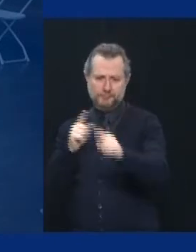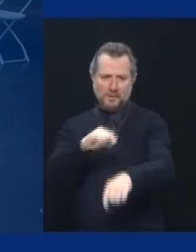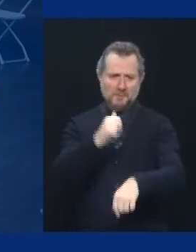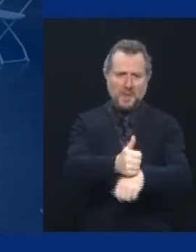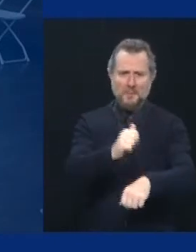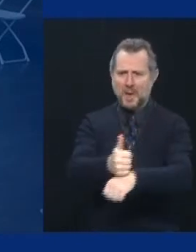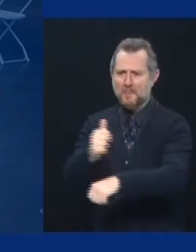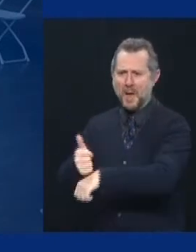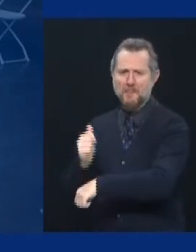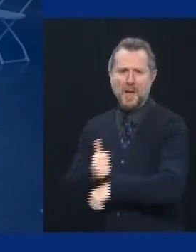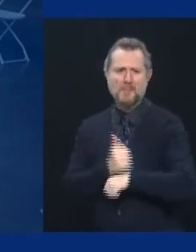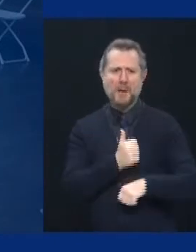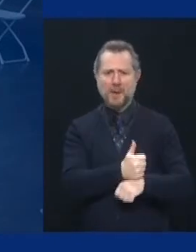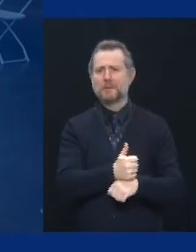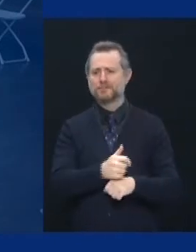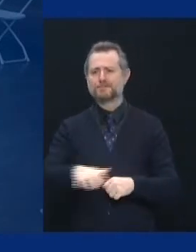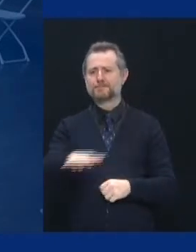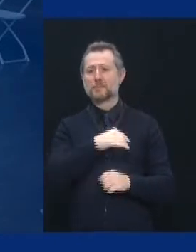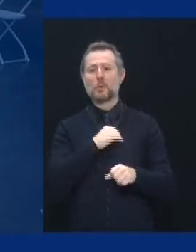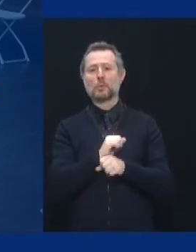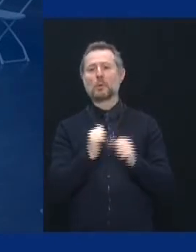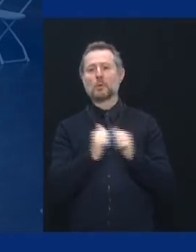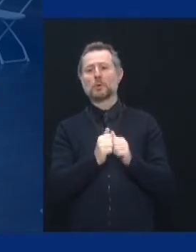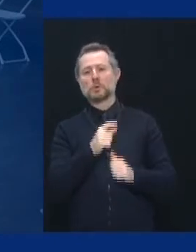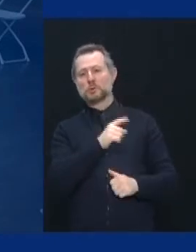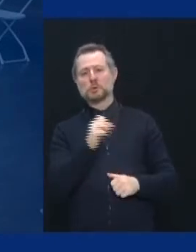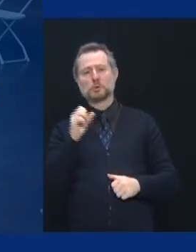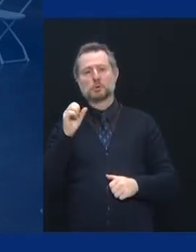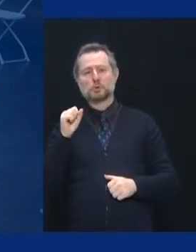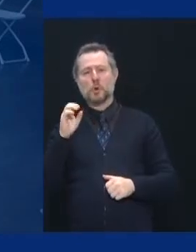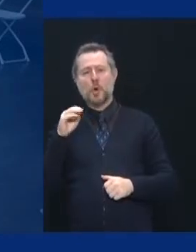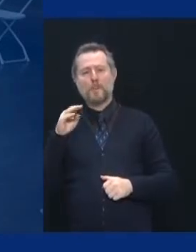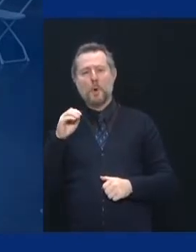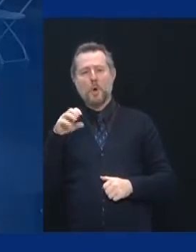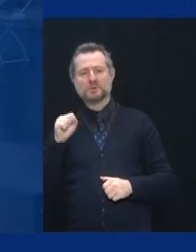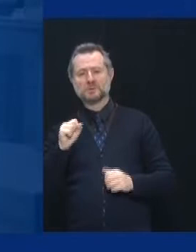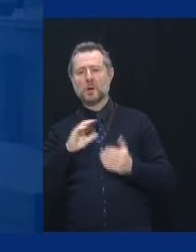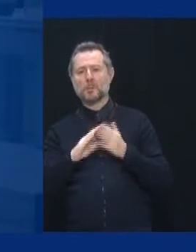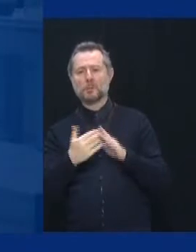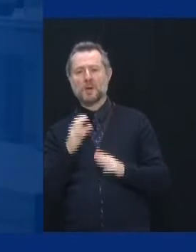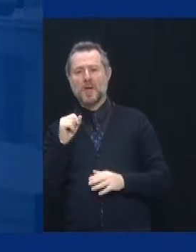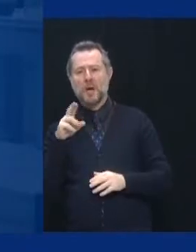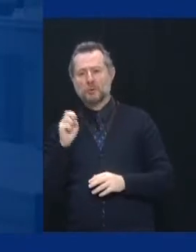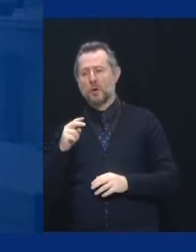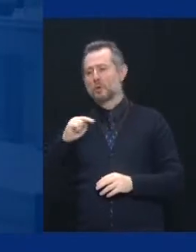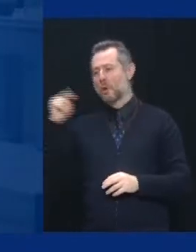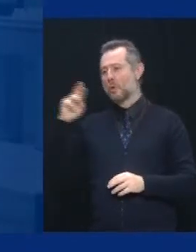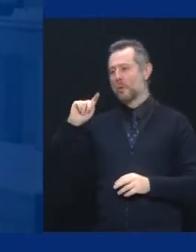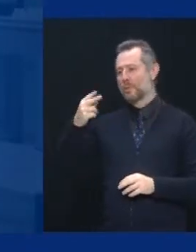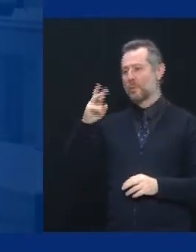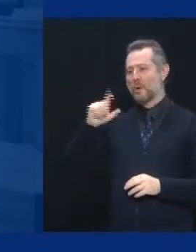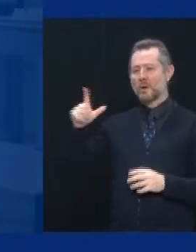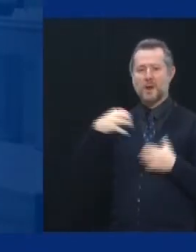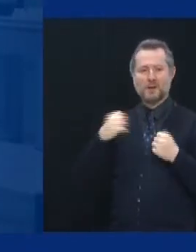Community Care and Northwell Health. I want to thank both of them for this partnership. It's not